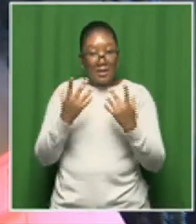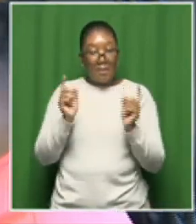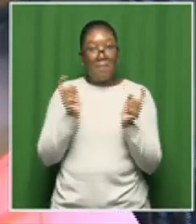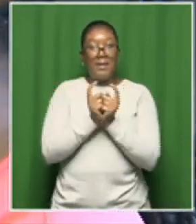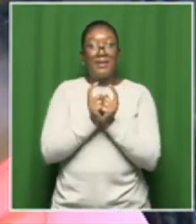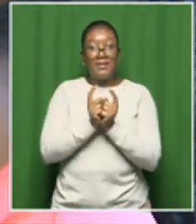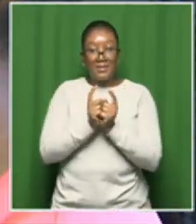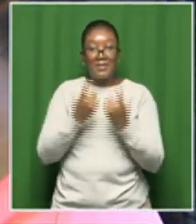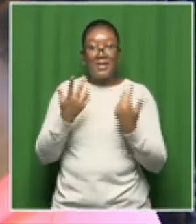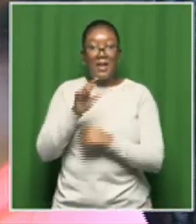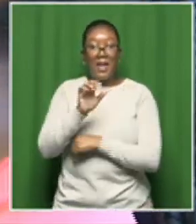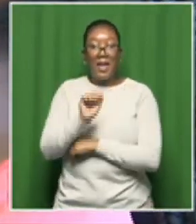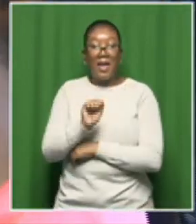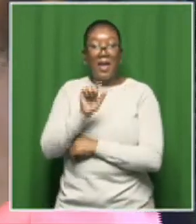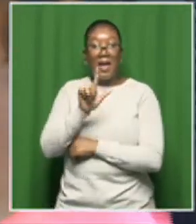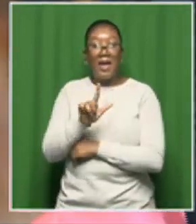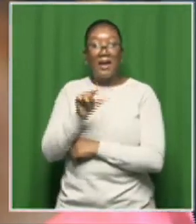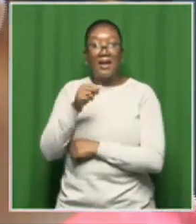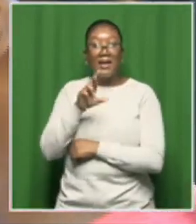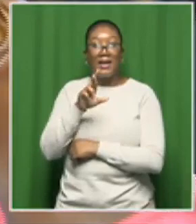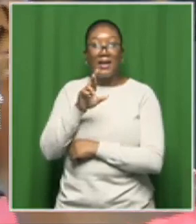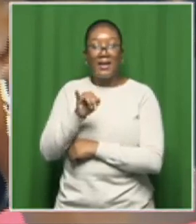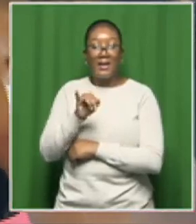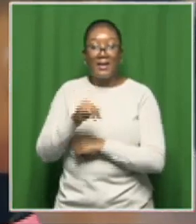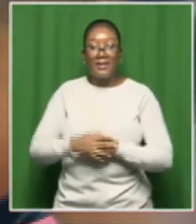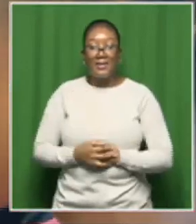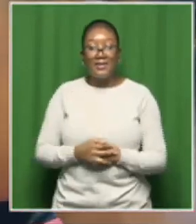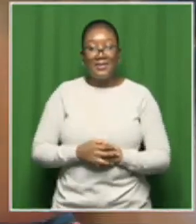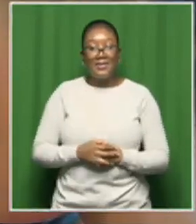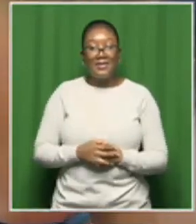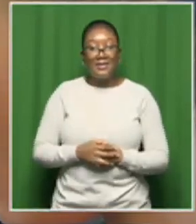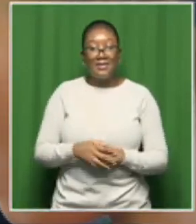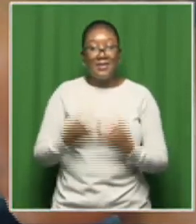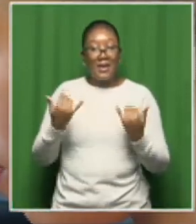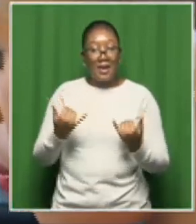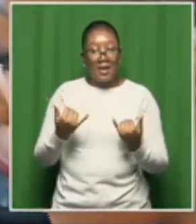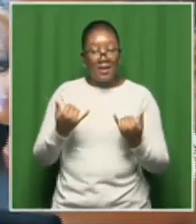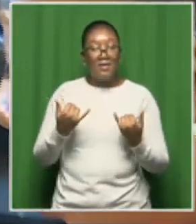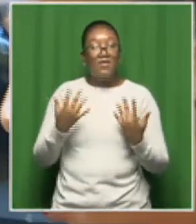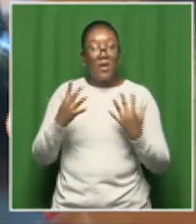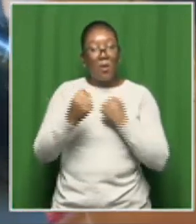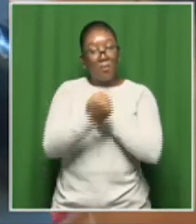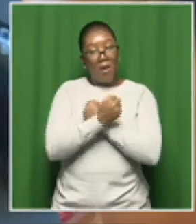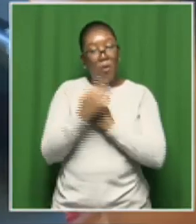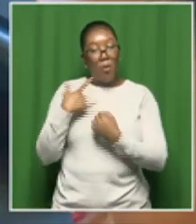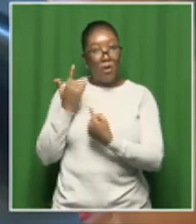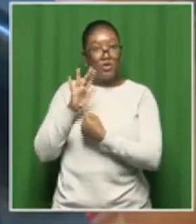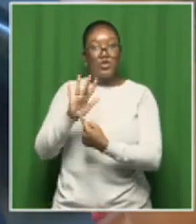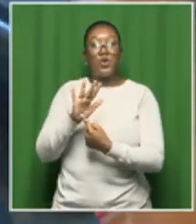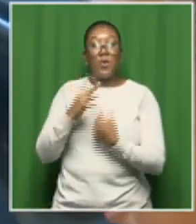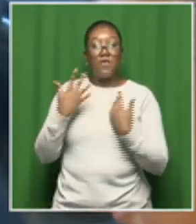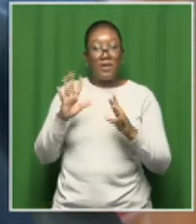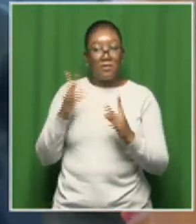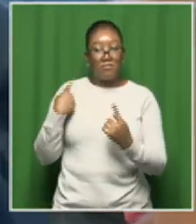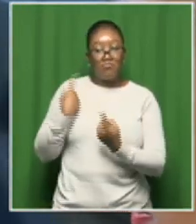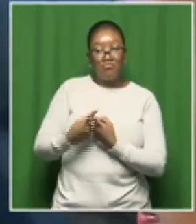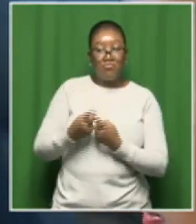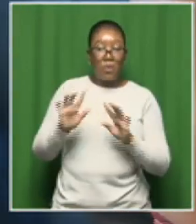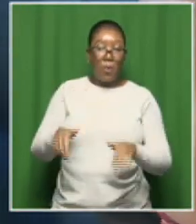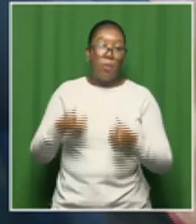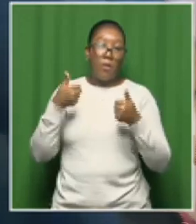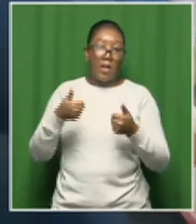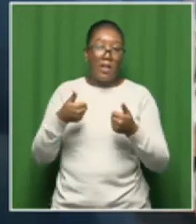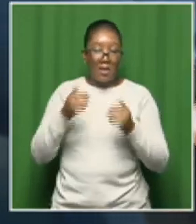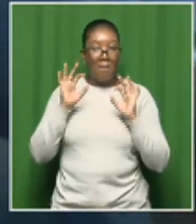start with that one before we move to Sundowns. Yeah, again, Pirates want to make a statement. They've done fantastically well, have a perfect